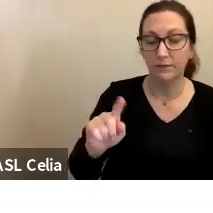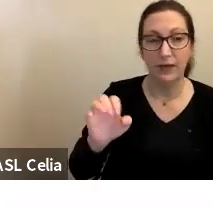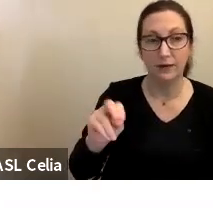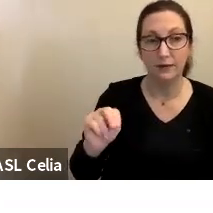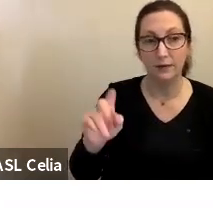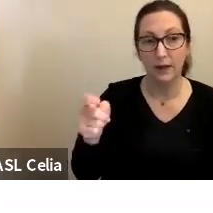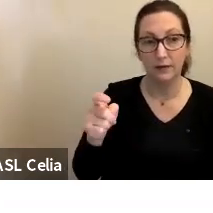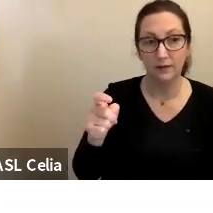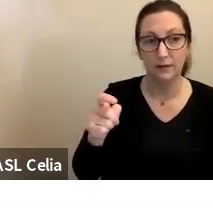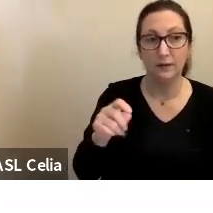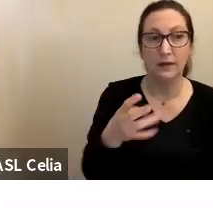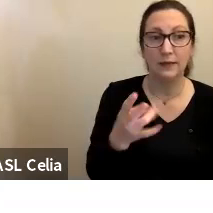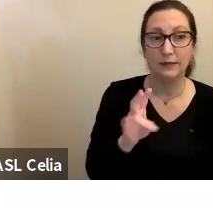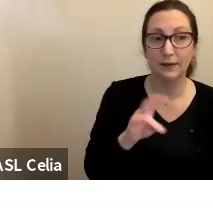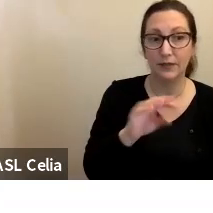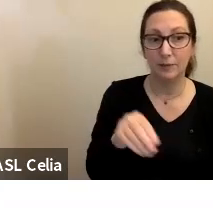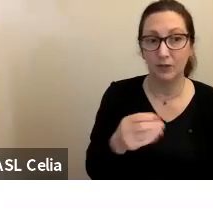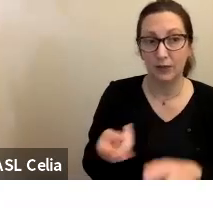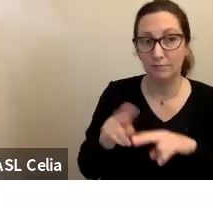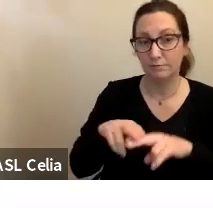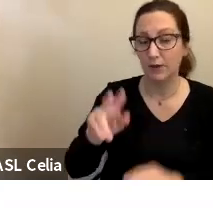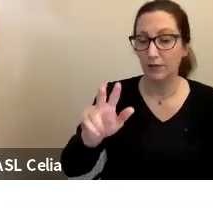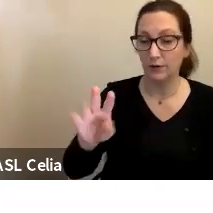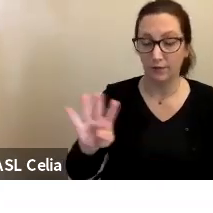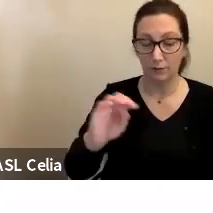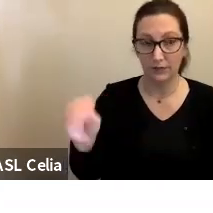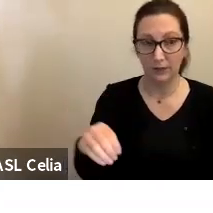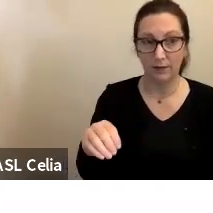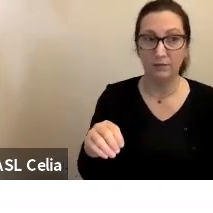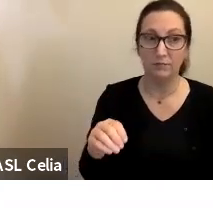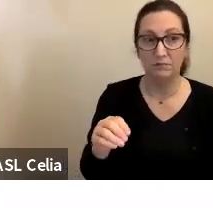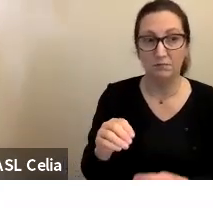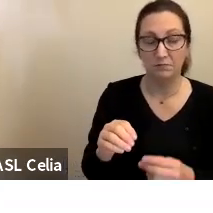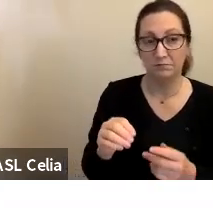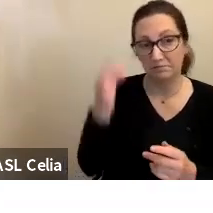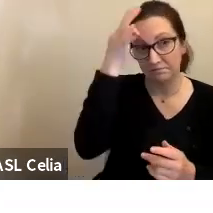from 17% to 34%, so almost double.